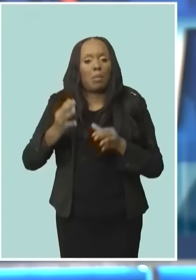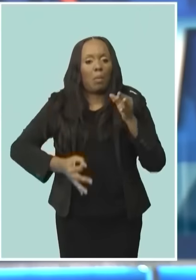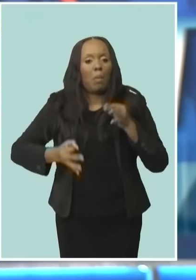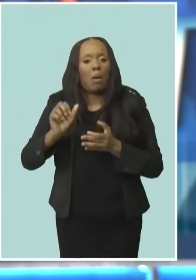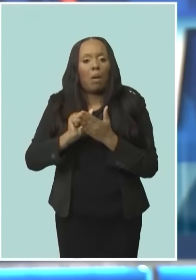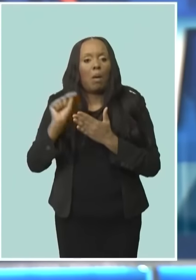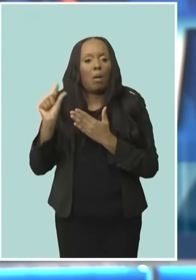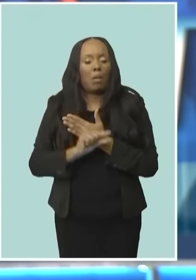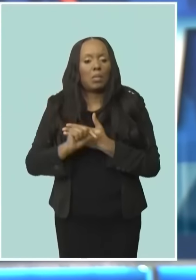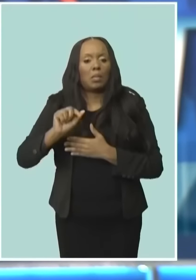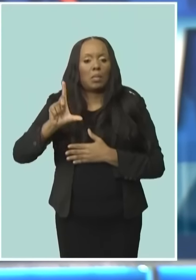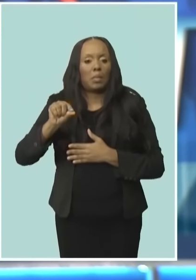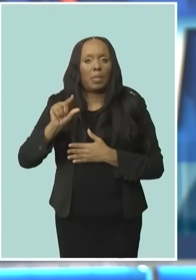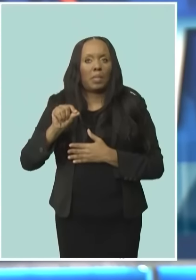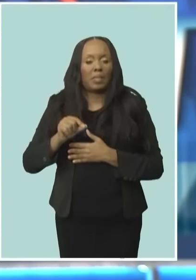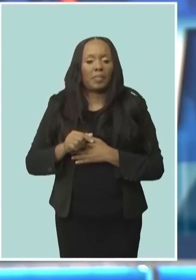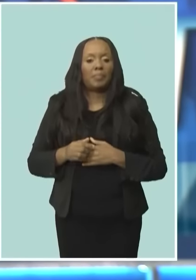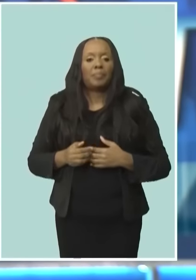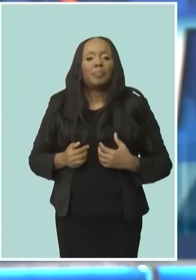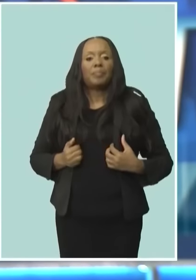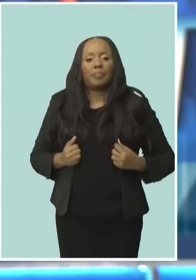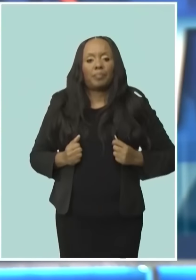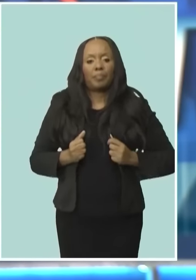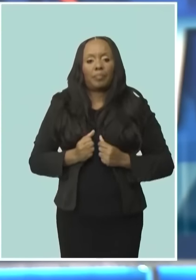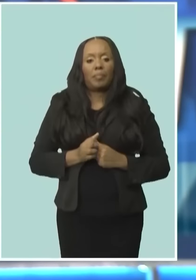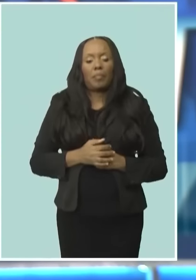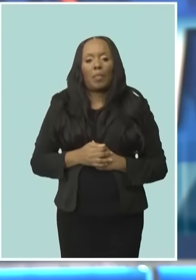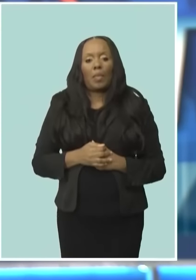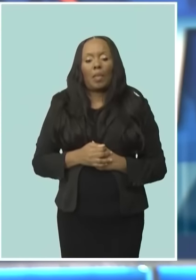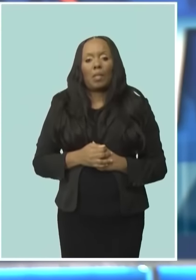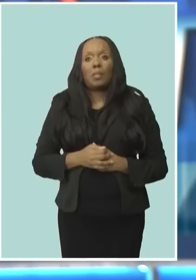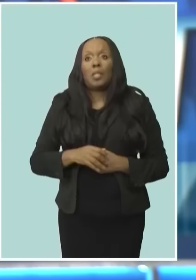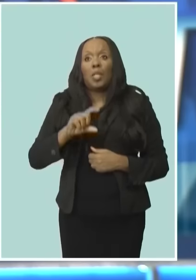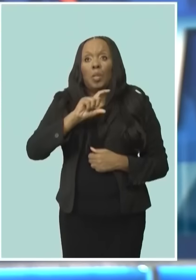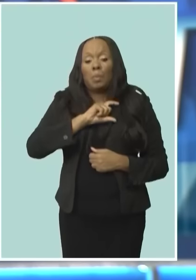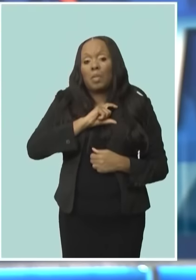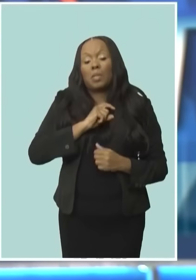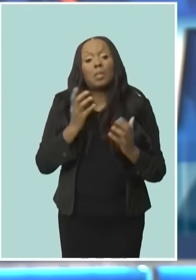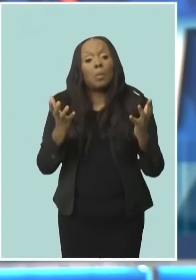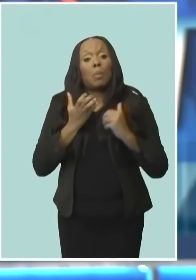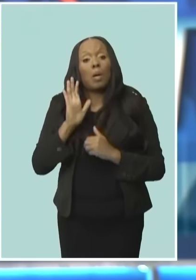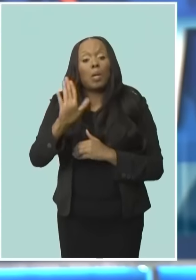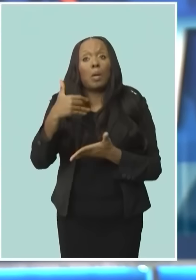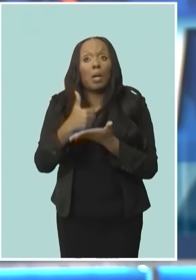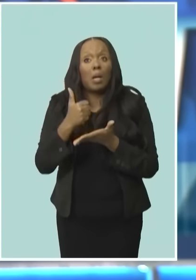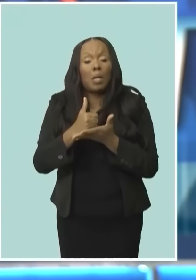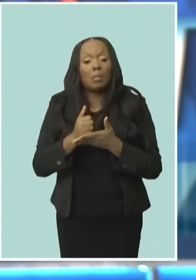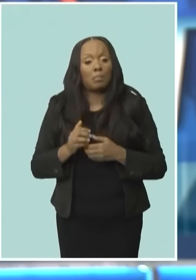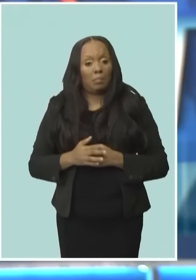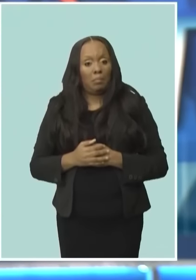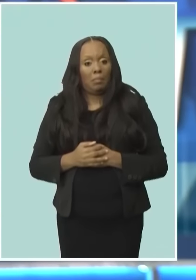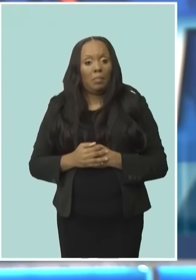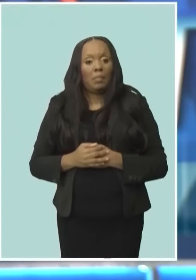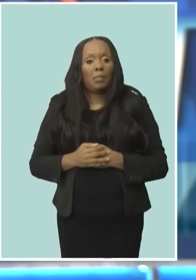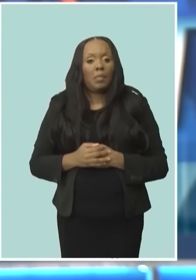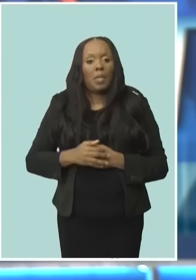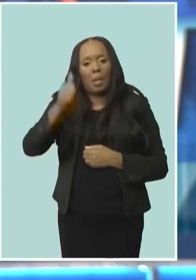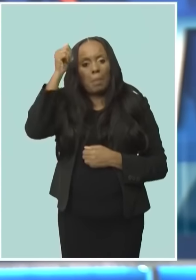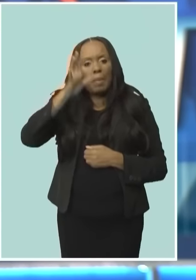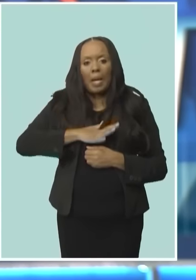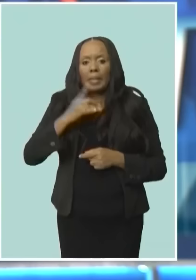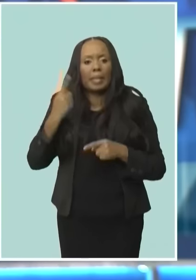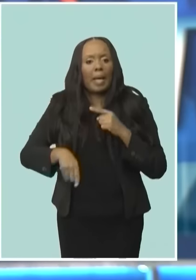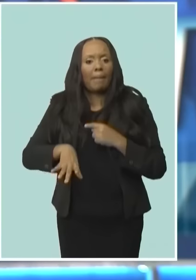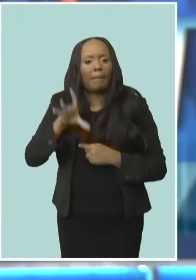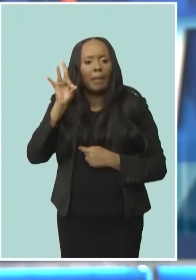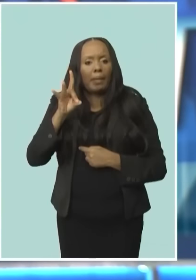court on August 20th. And police are seeking the public's assistance in locating missing man